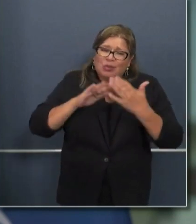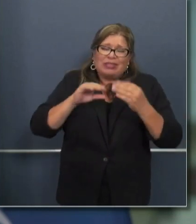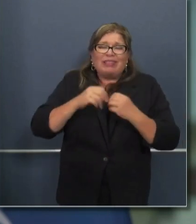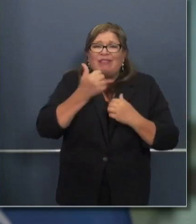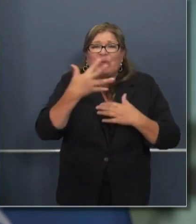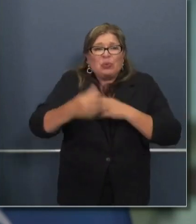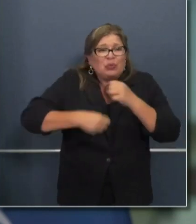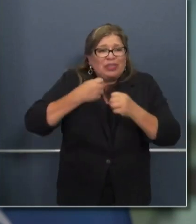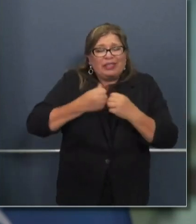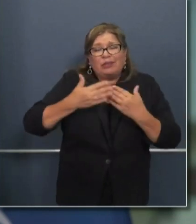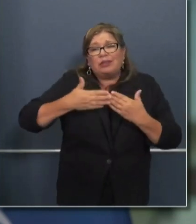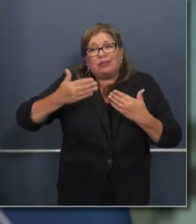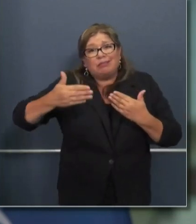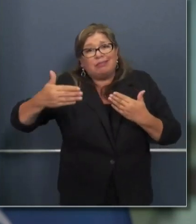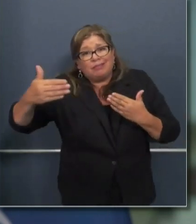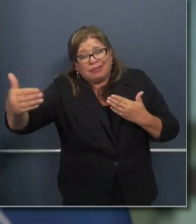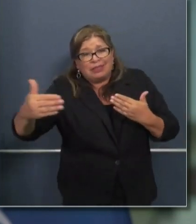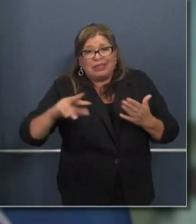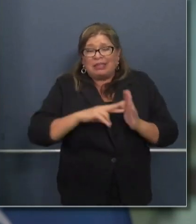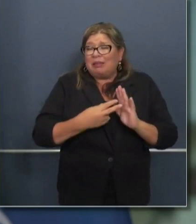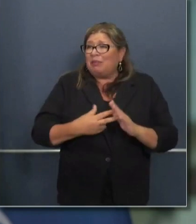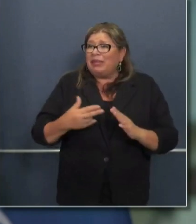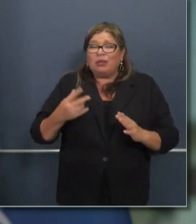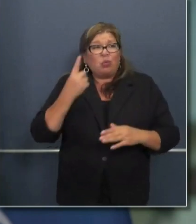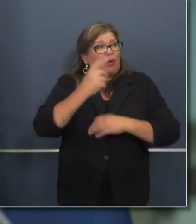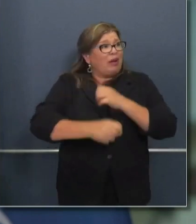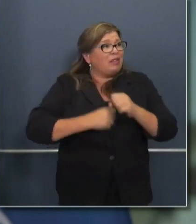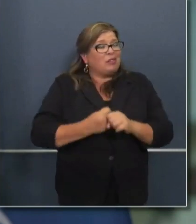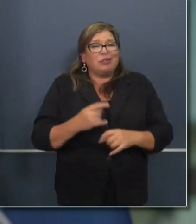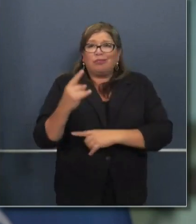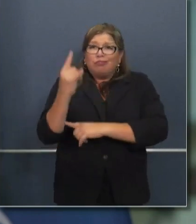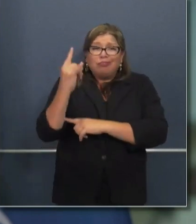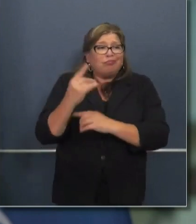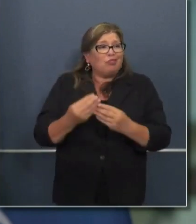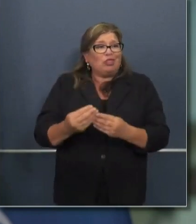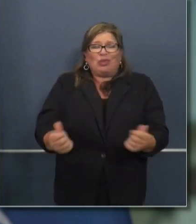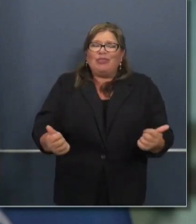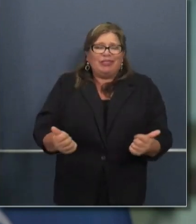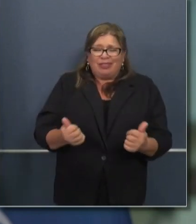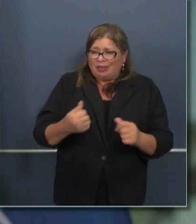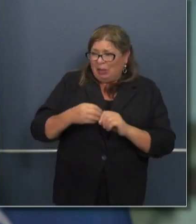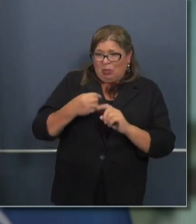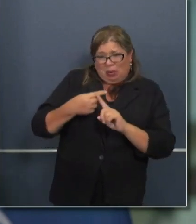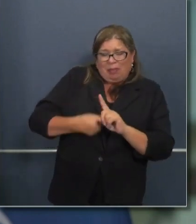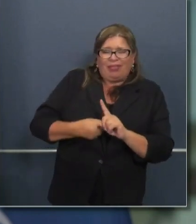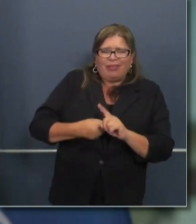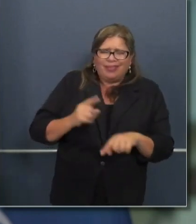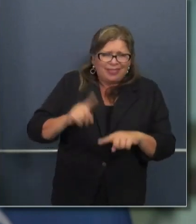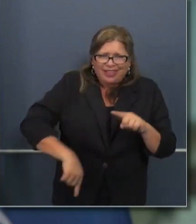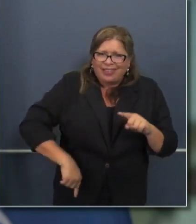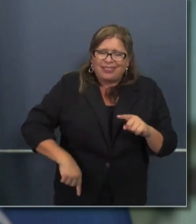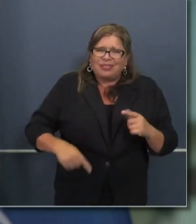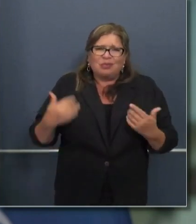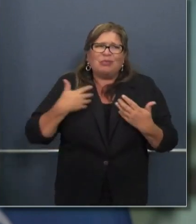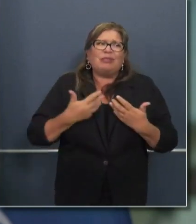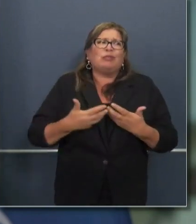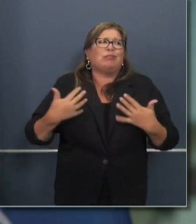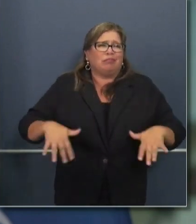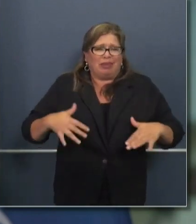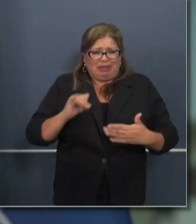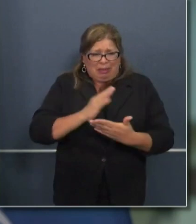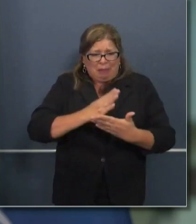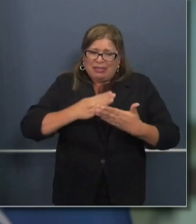everything in one calendar month. We have a lot of work to do over the next few